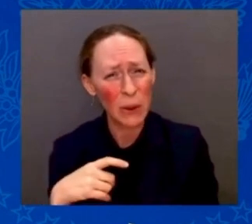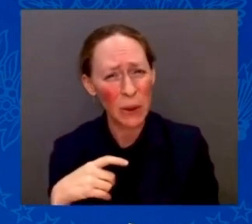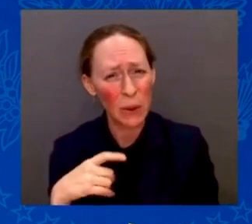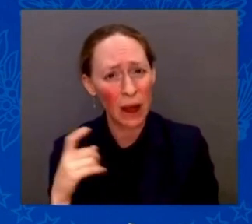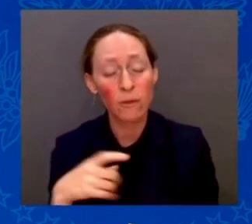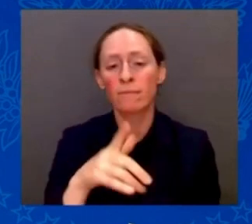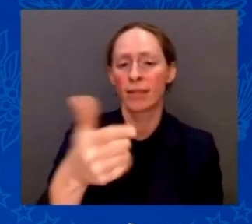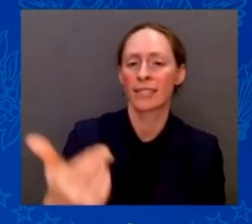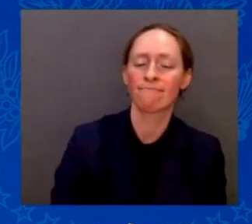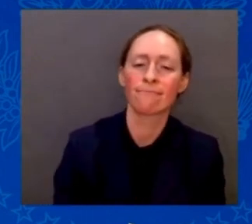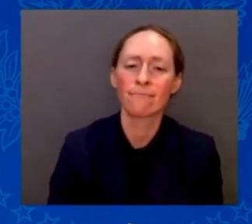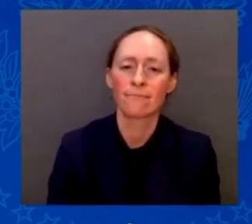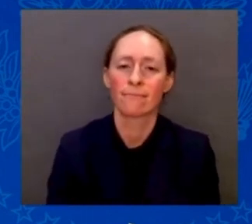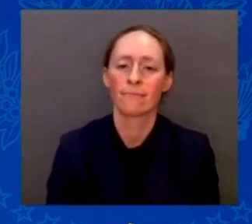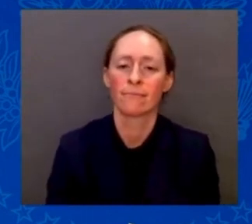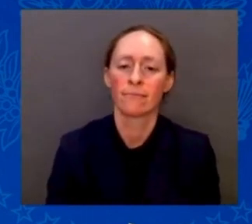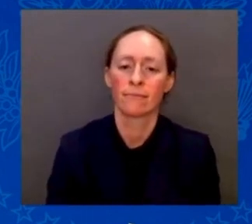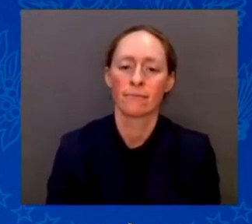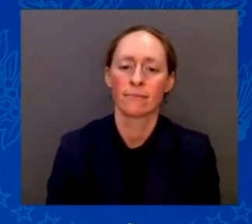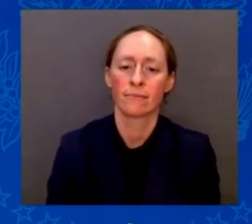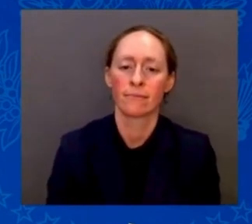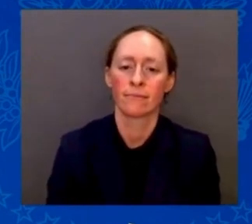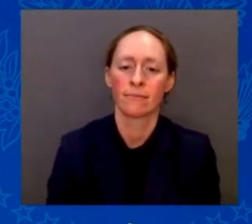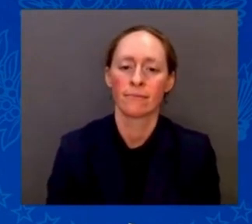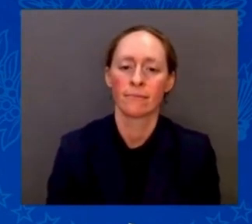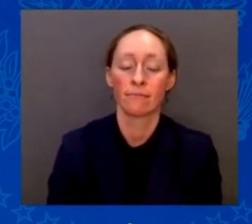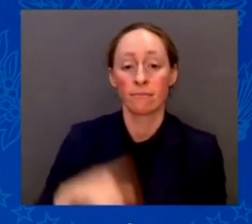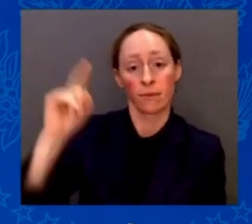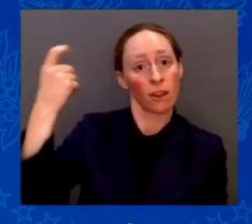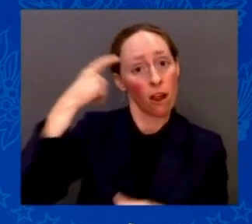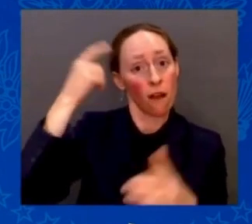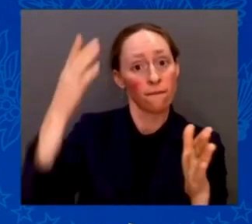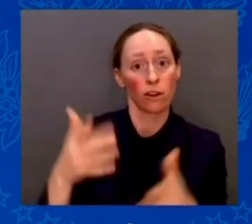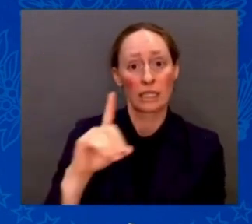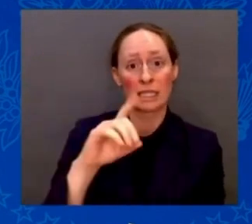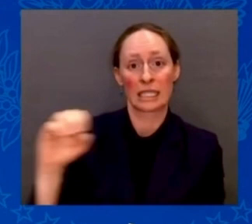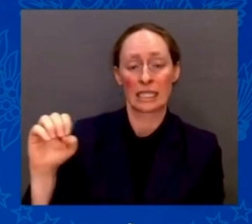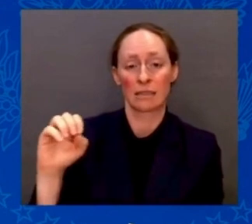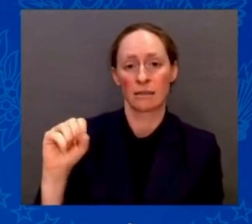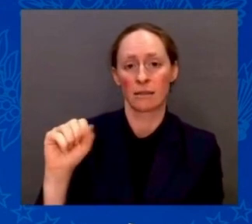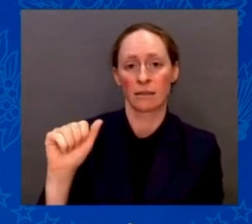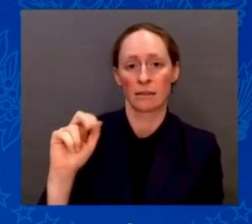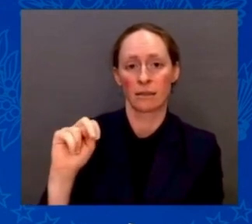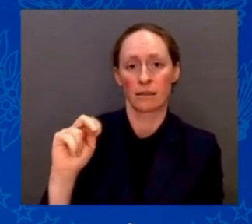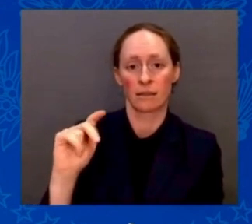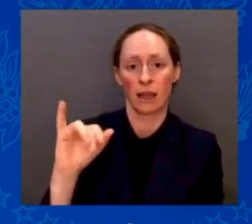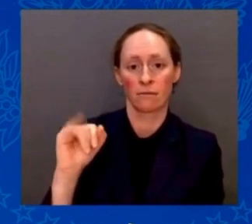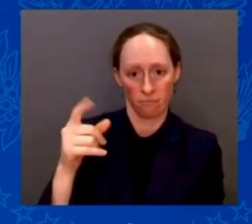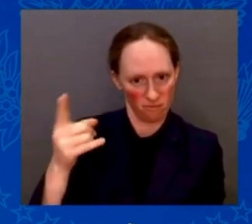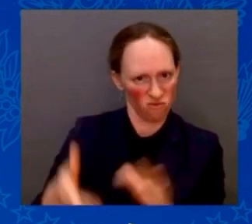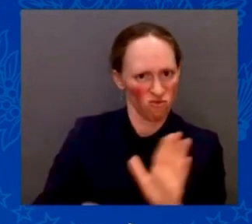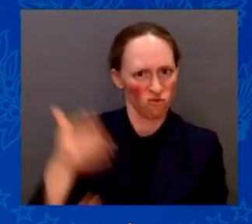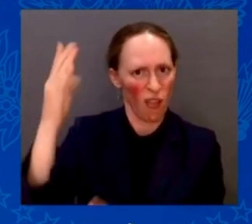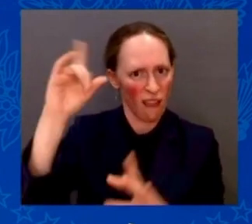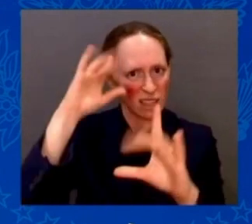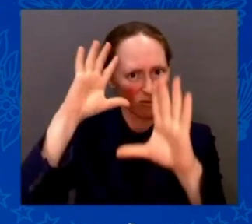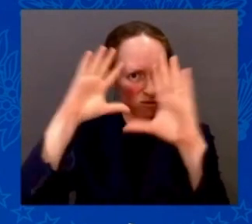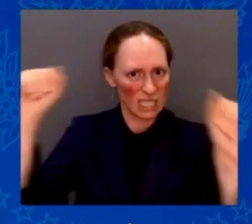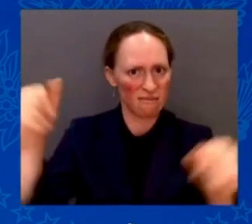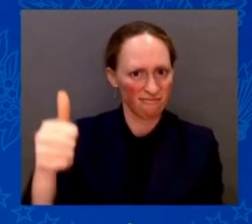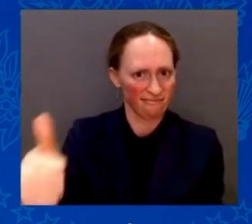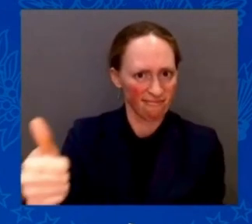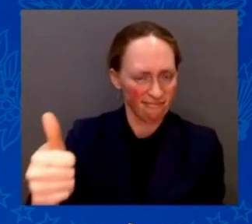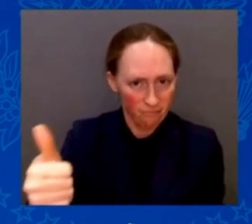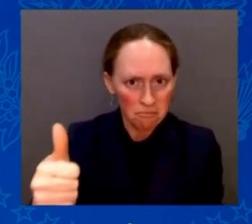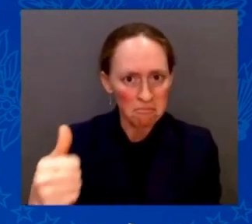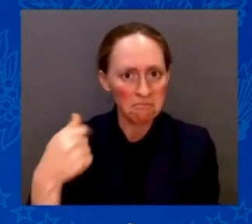DeSantis is also running for president. You are running for re-election. Do you sense any politics in your conversations with him about this issue? No,